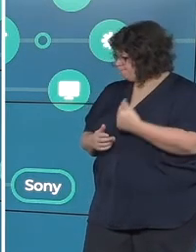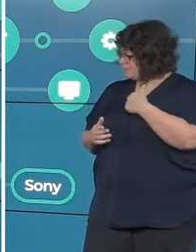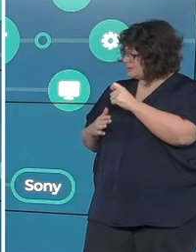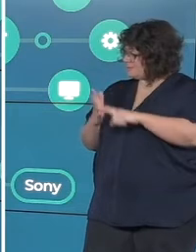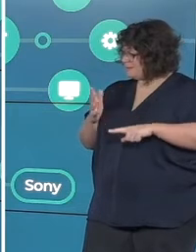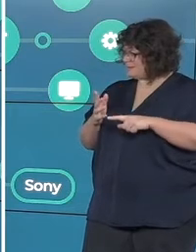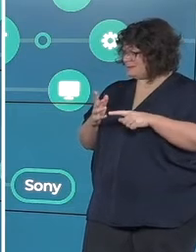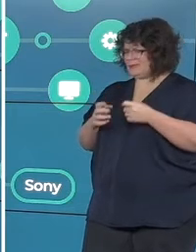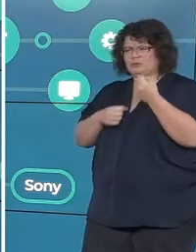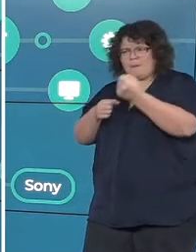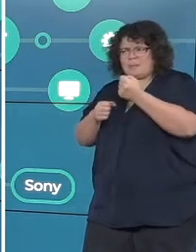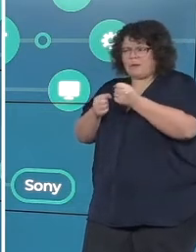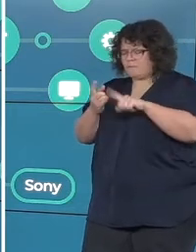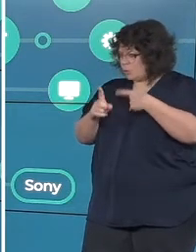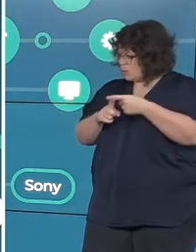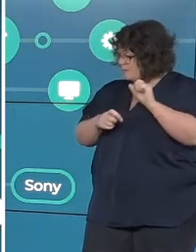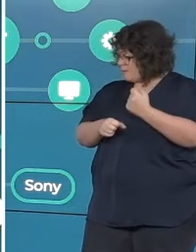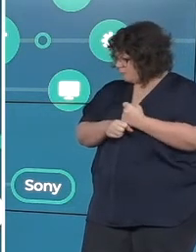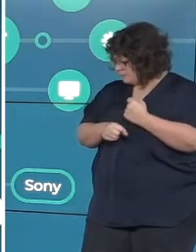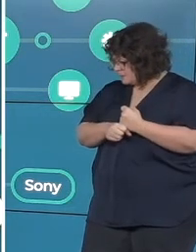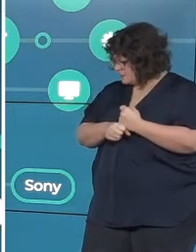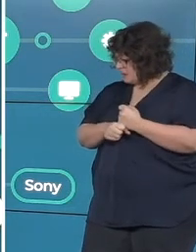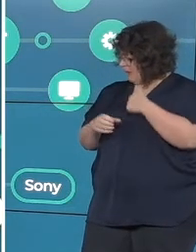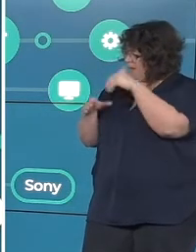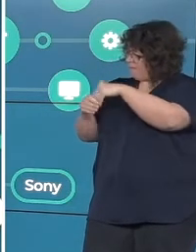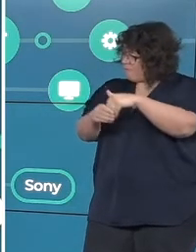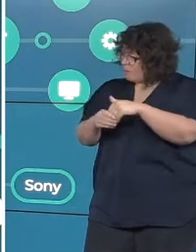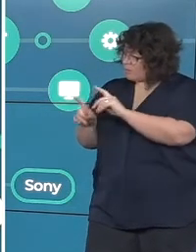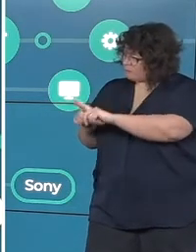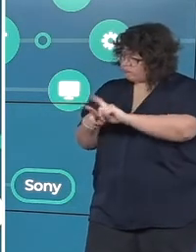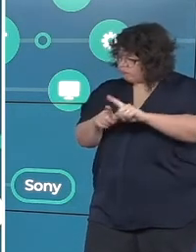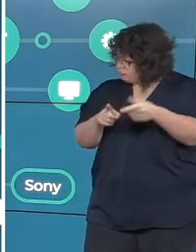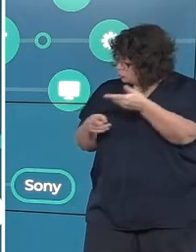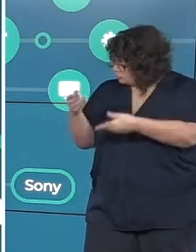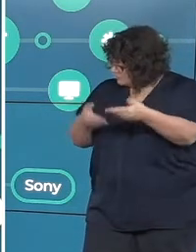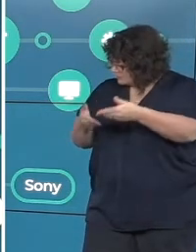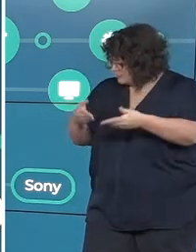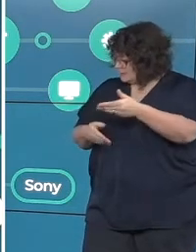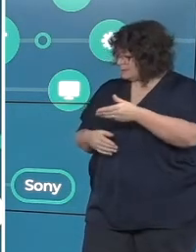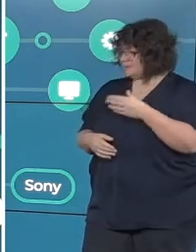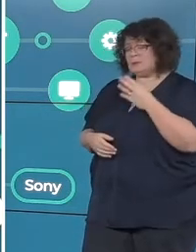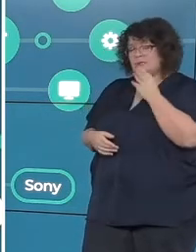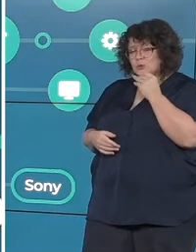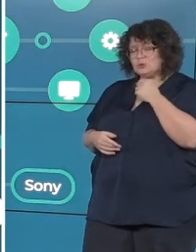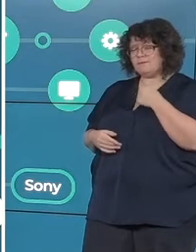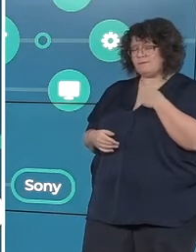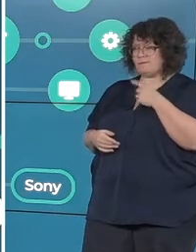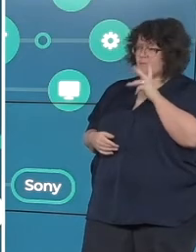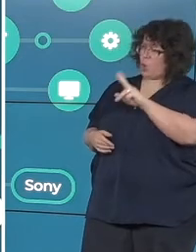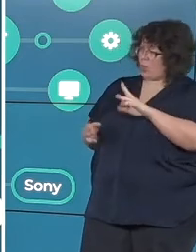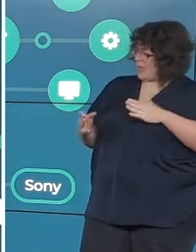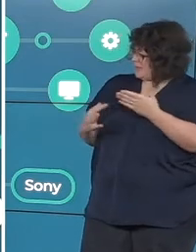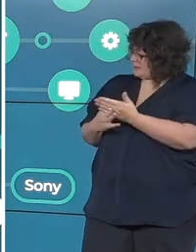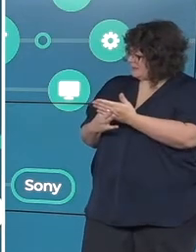So it's quite useful looking at accessibility through a lens of business, of government, and of really that voice of